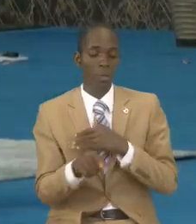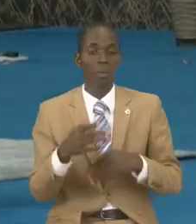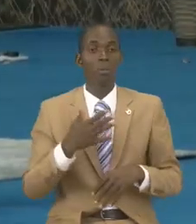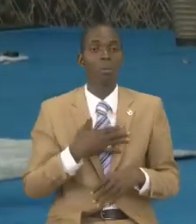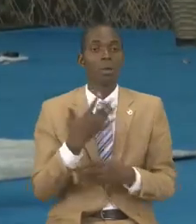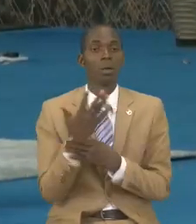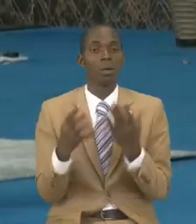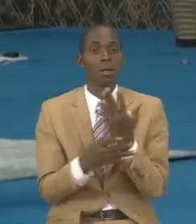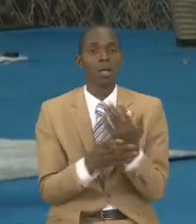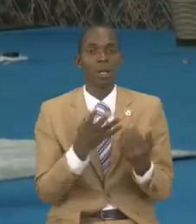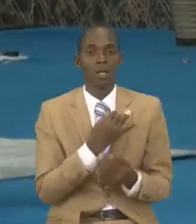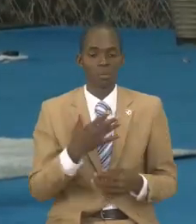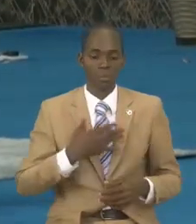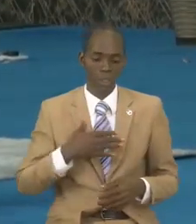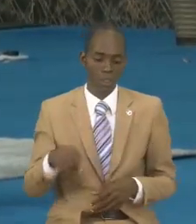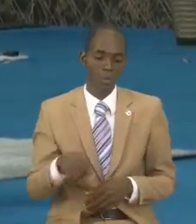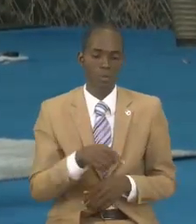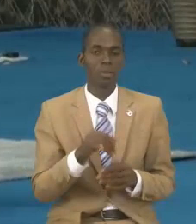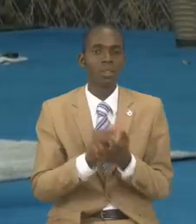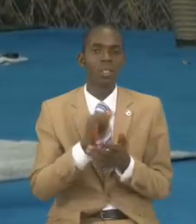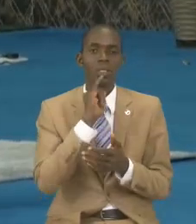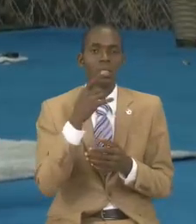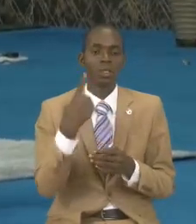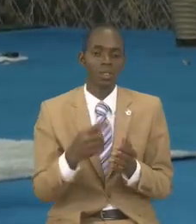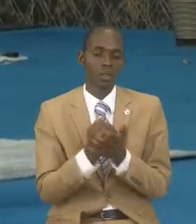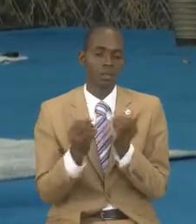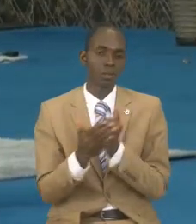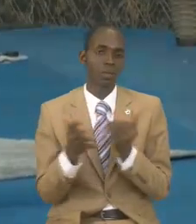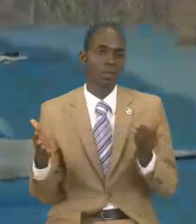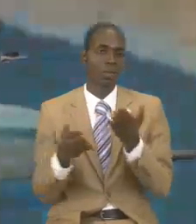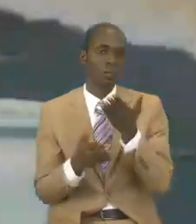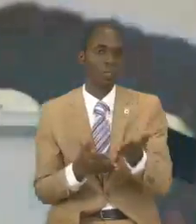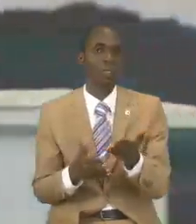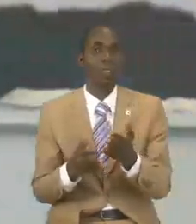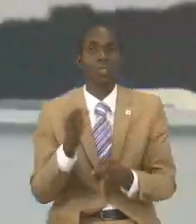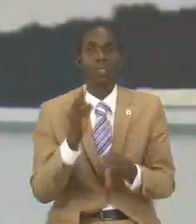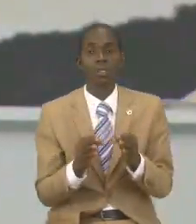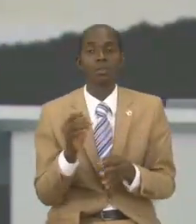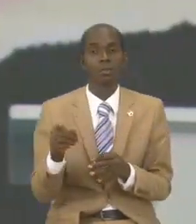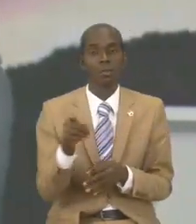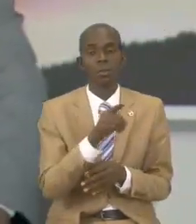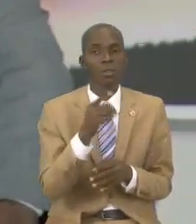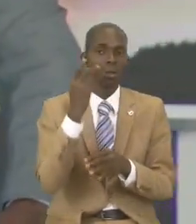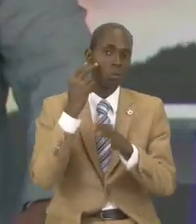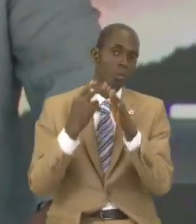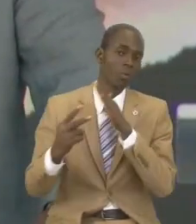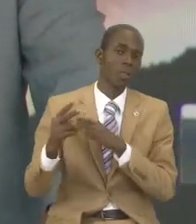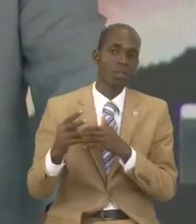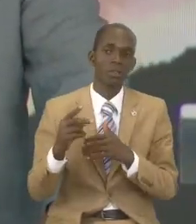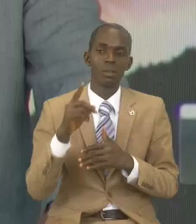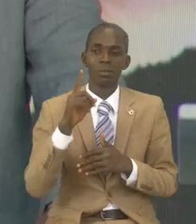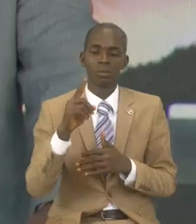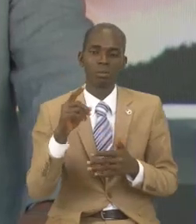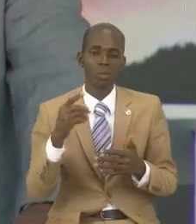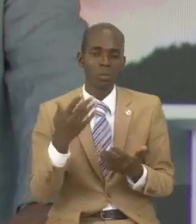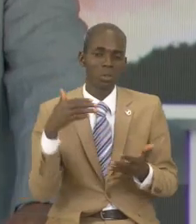hands and my feet. That's the crucifixion right there. It had been prophesied thousands of years